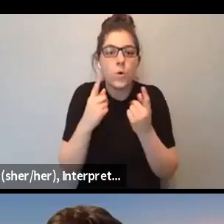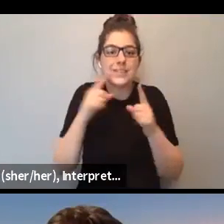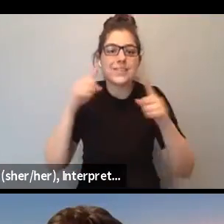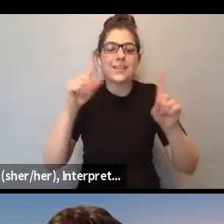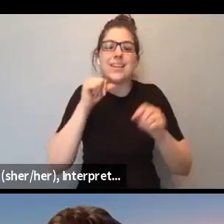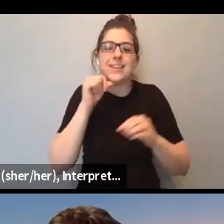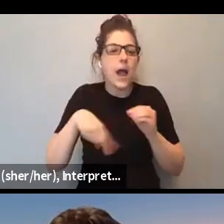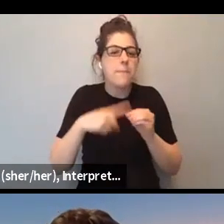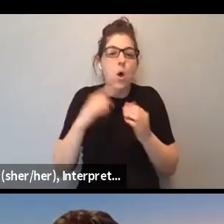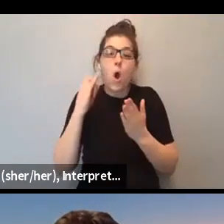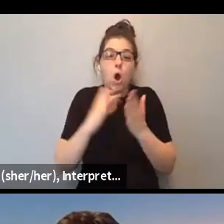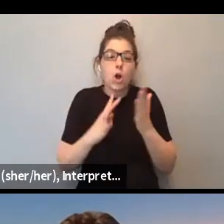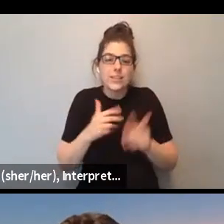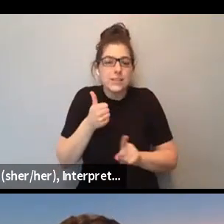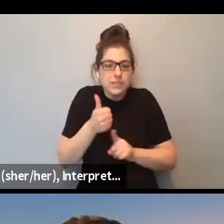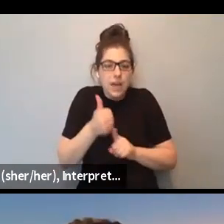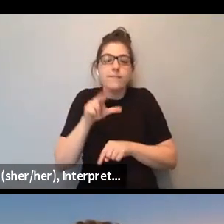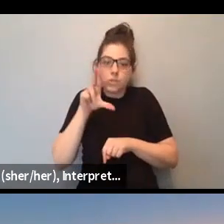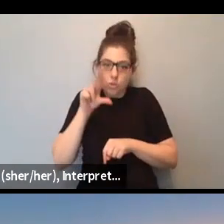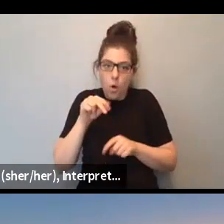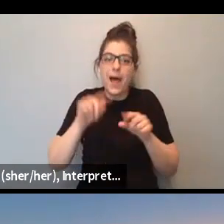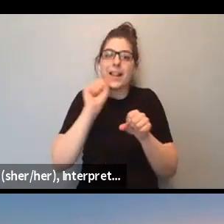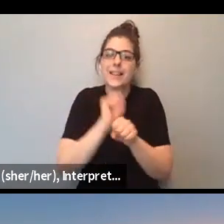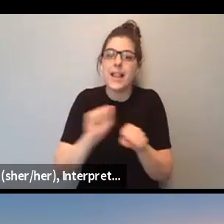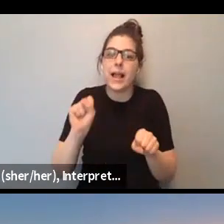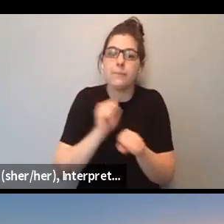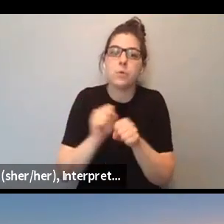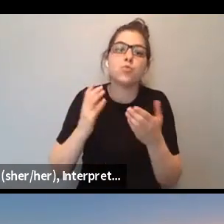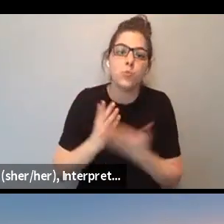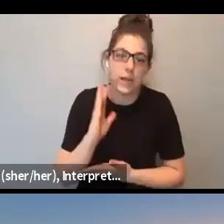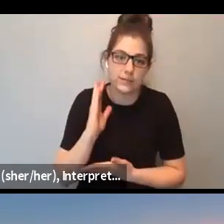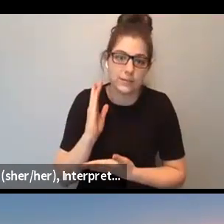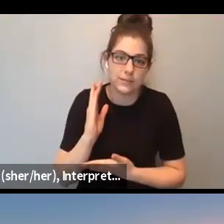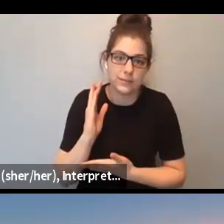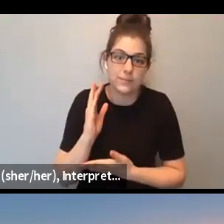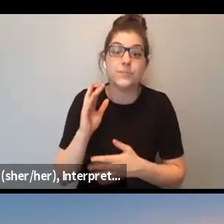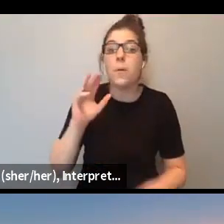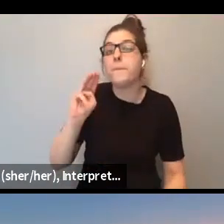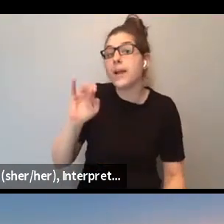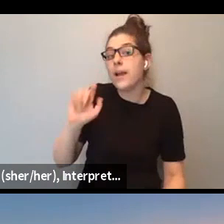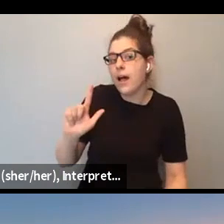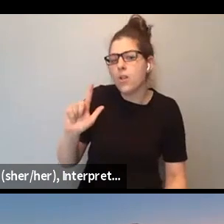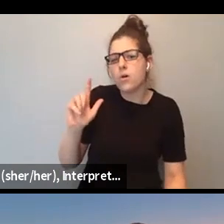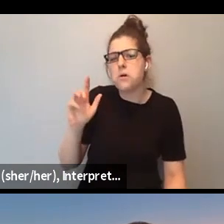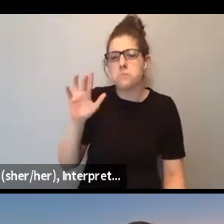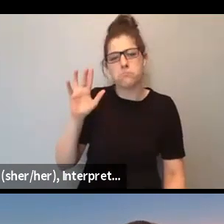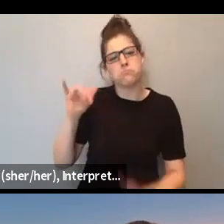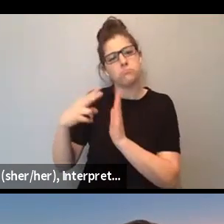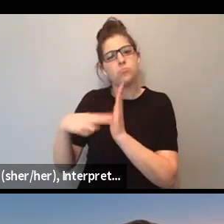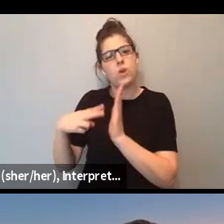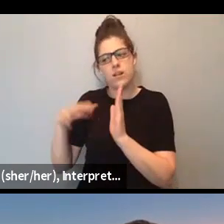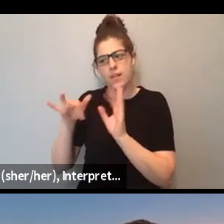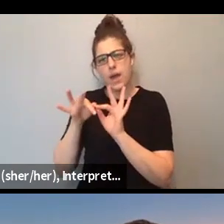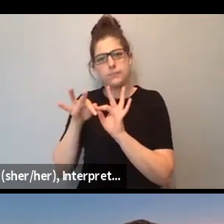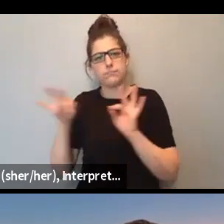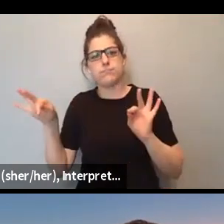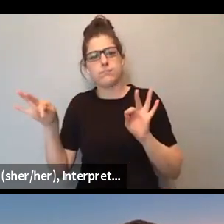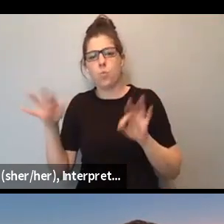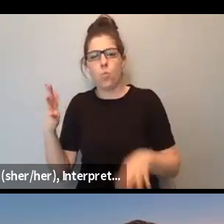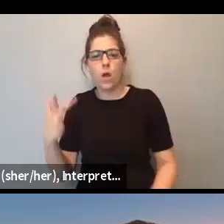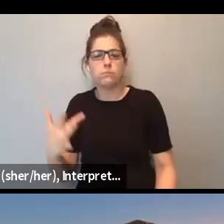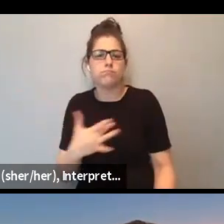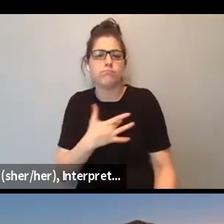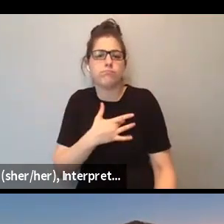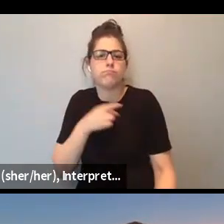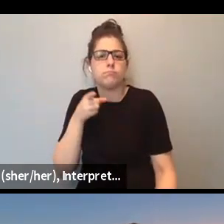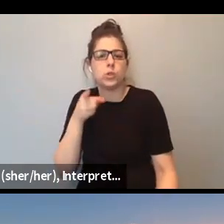rights. So Miguel, with that in mind, I wanna ask you, what resonated with you as you read the phase one working